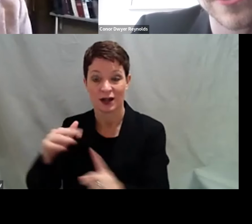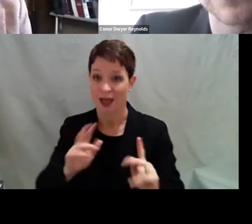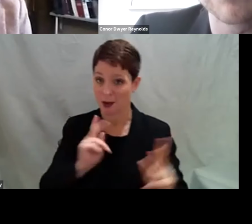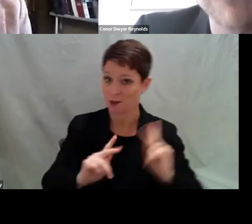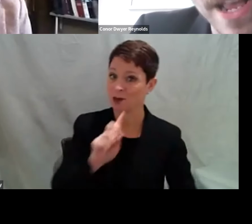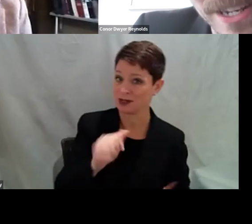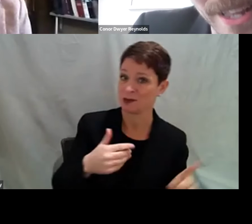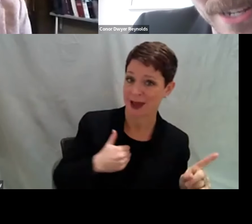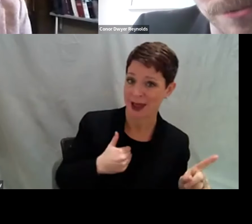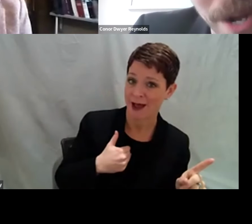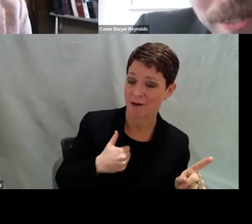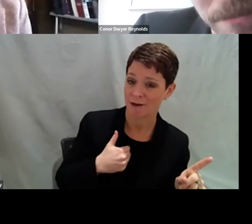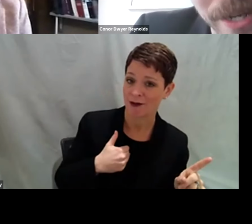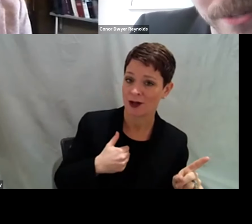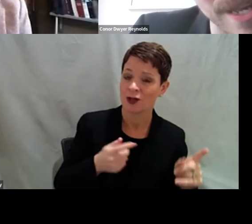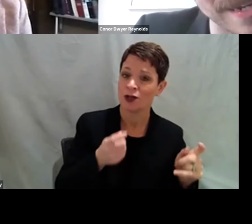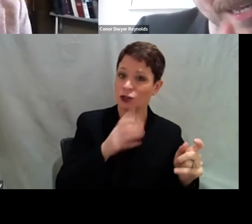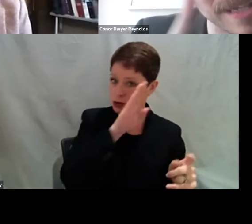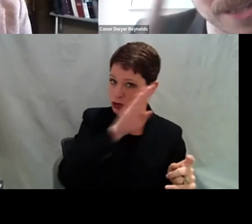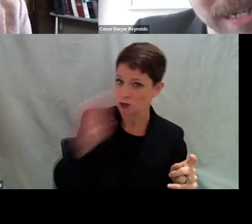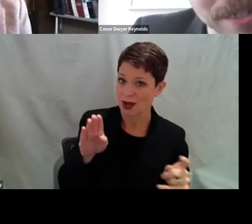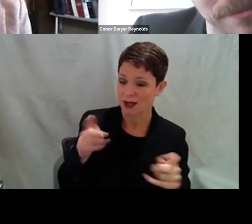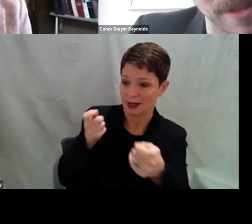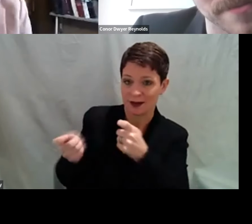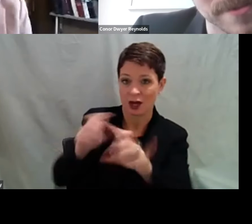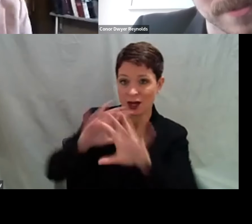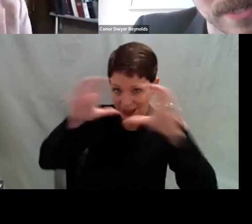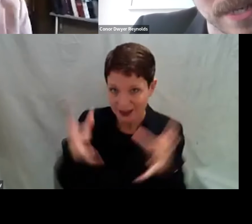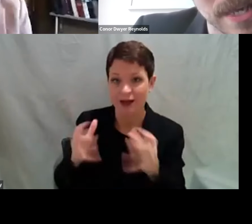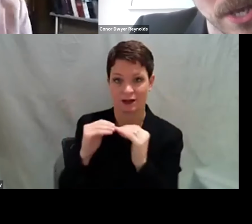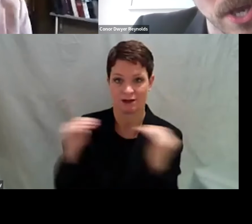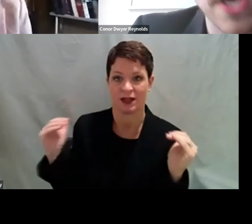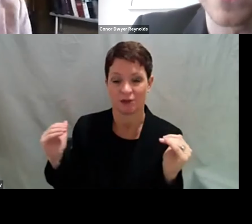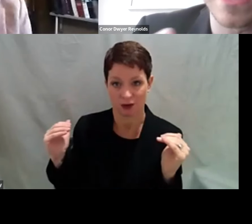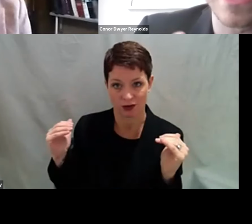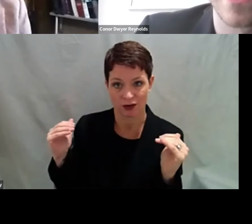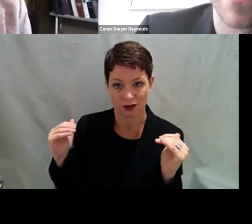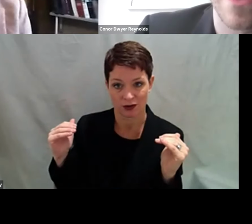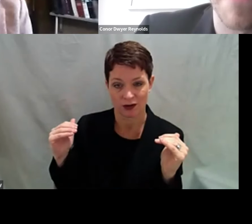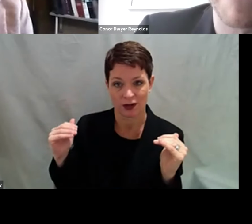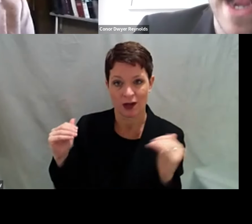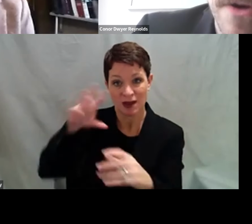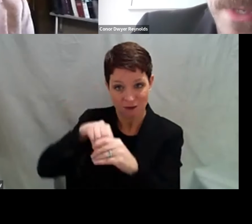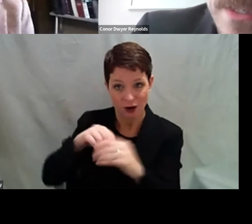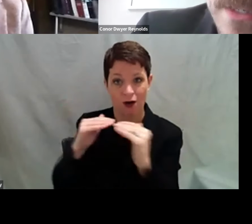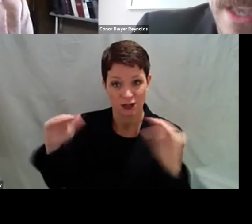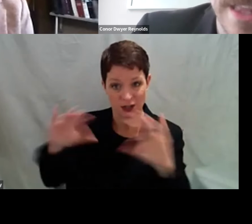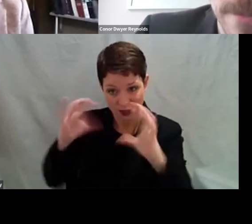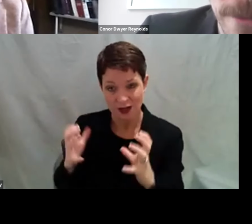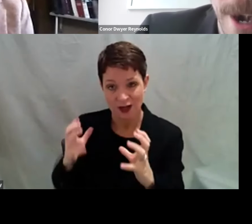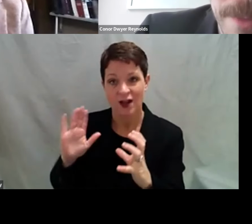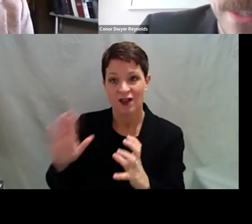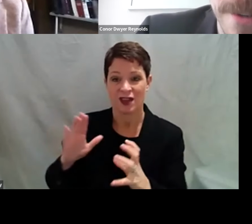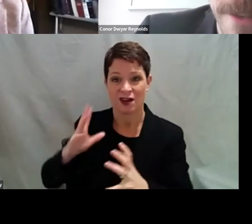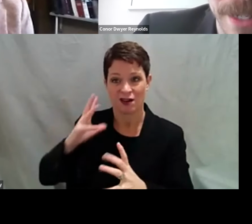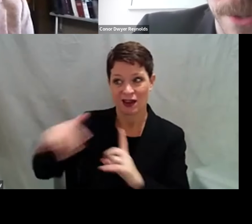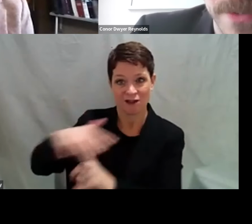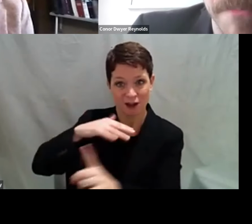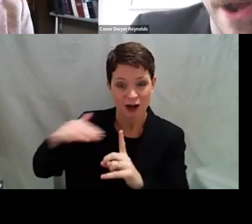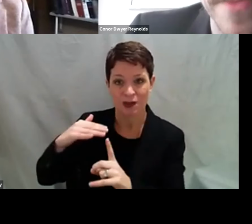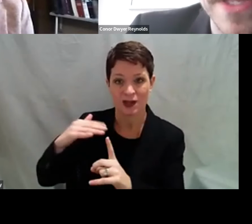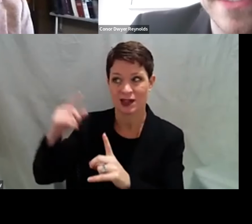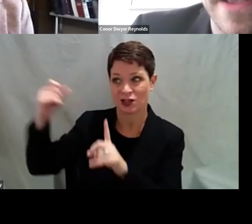disabilities to directly regulate on a collective level the impairments and the environments that